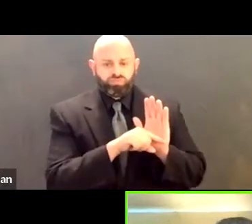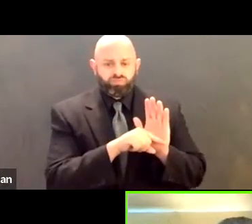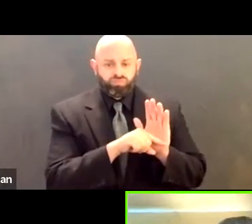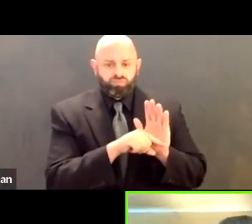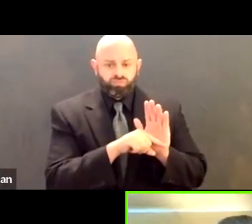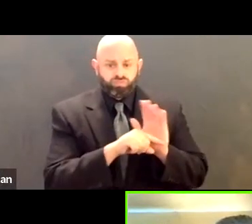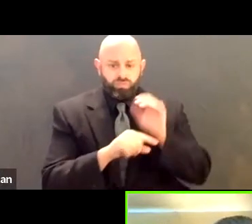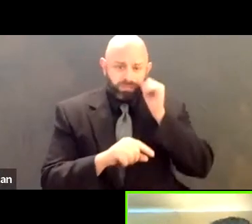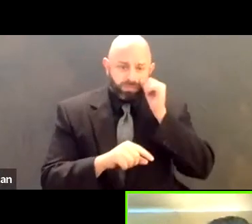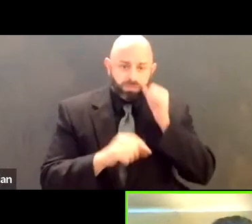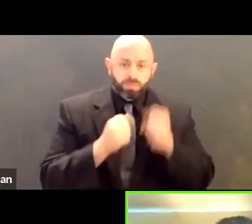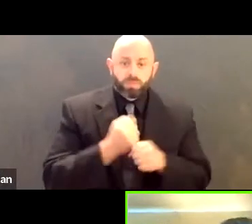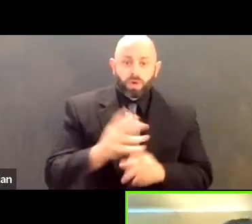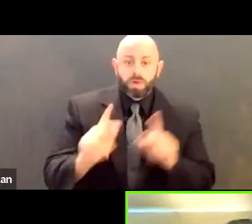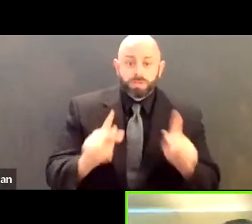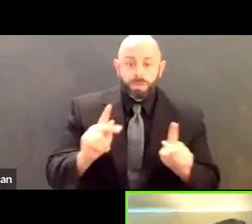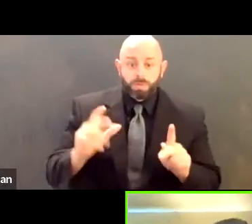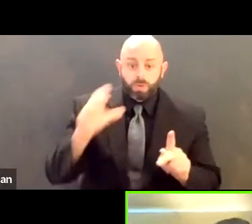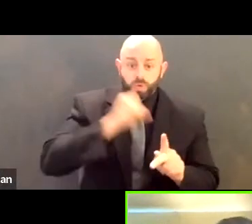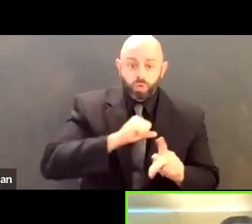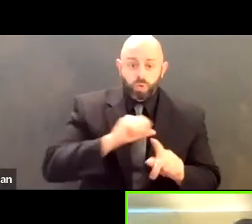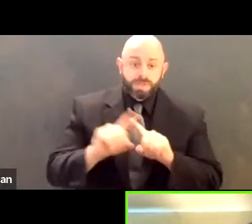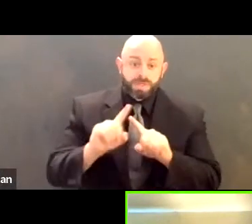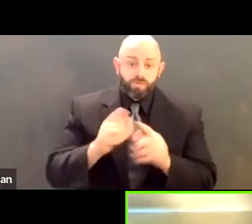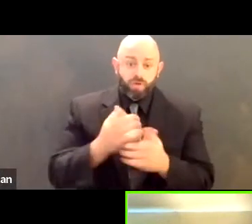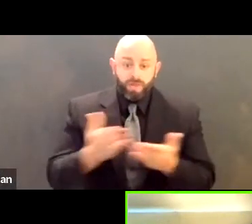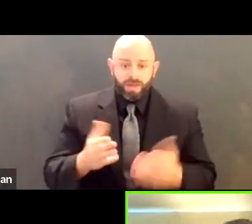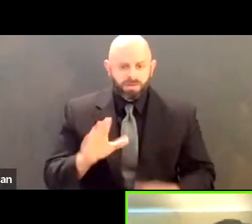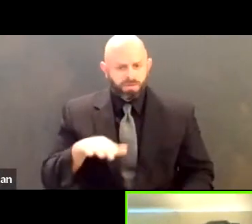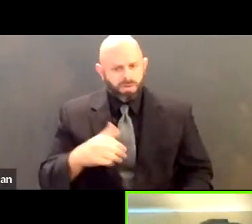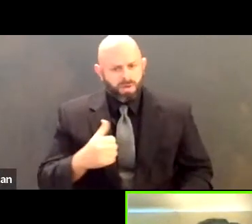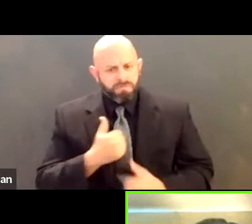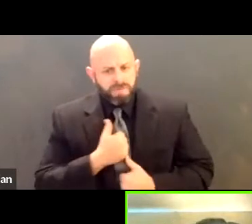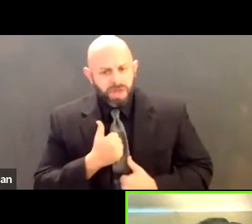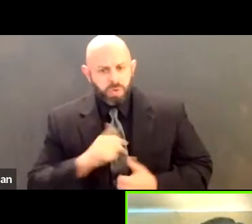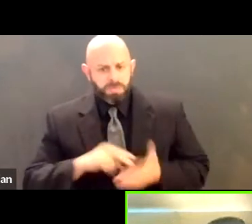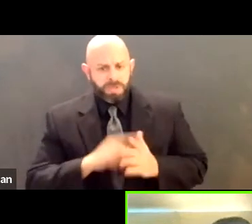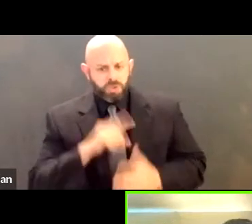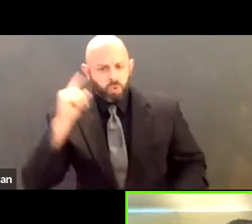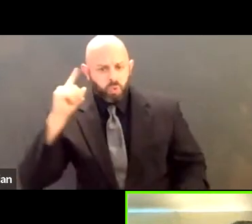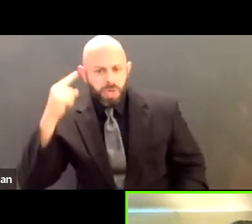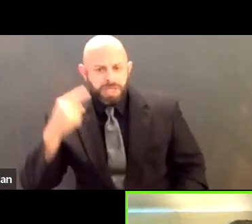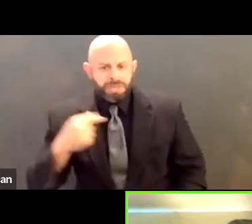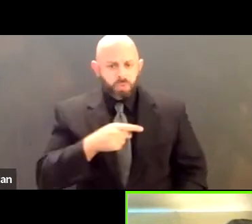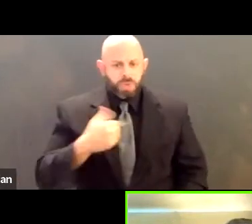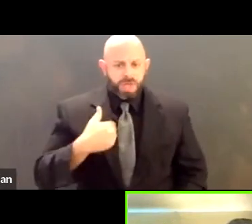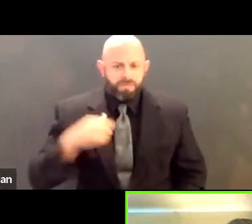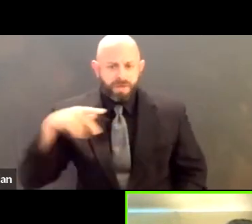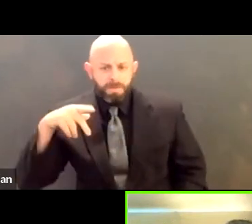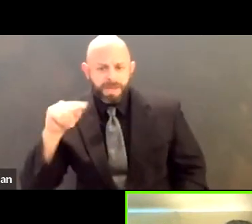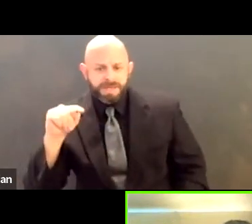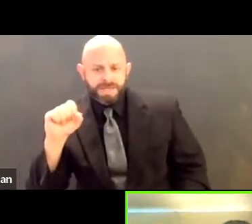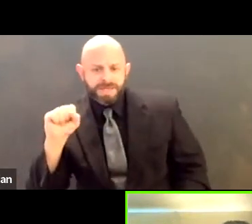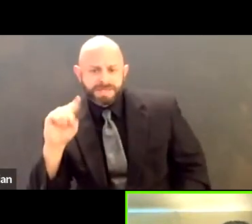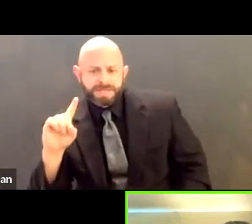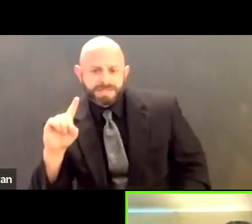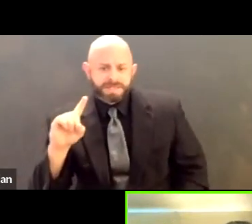people to assume a lot of different things. You know, oh, you're a veteran. Are you crazy? Do you have PTSD? You know, things of that